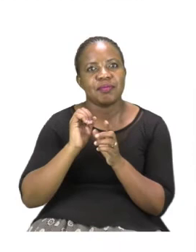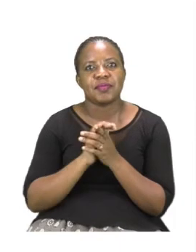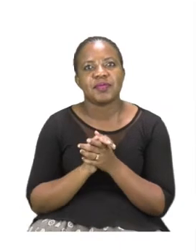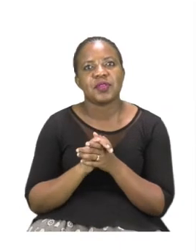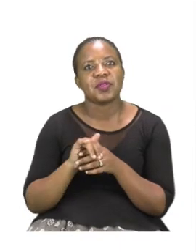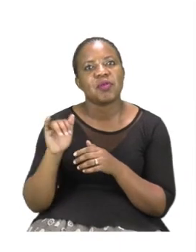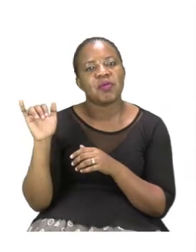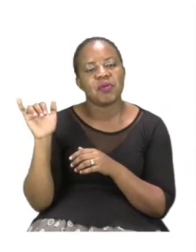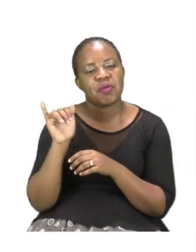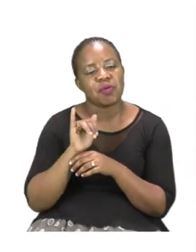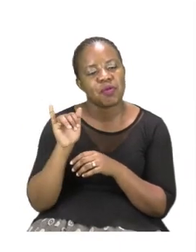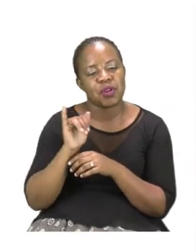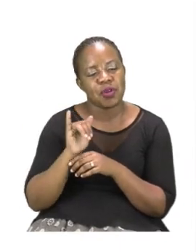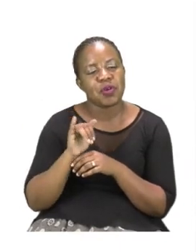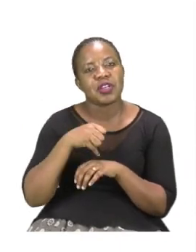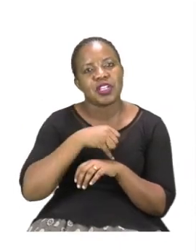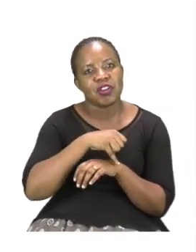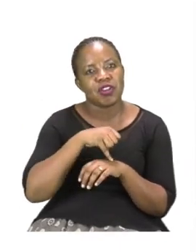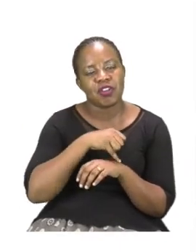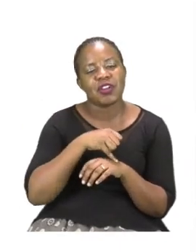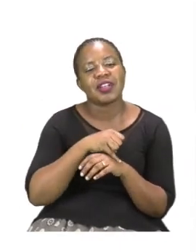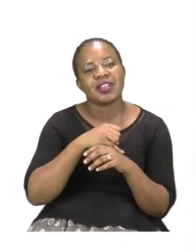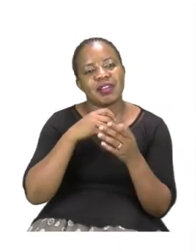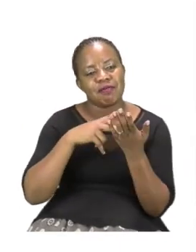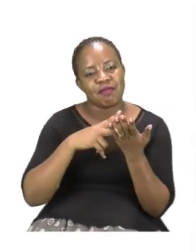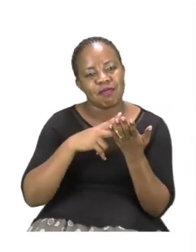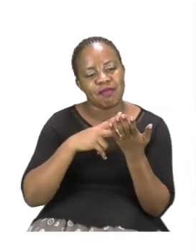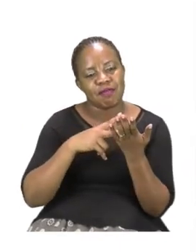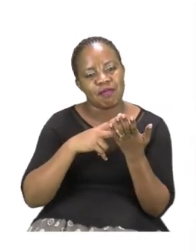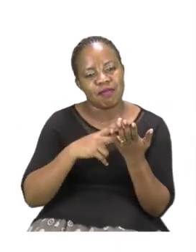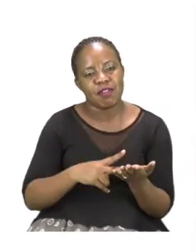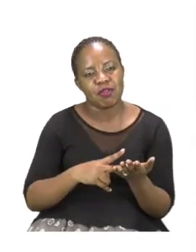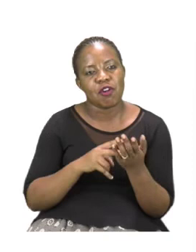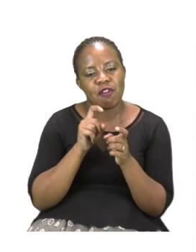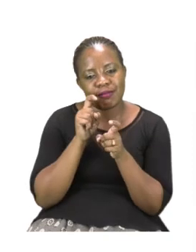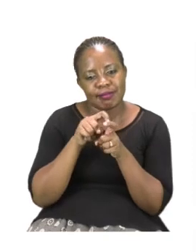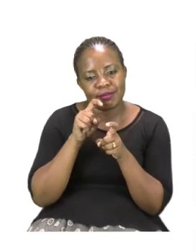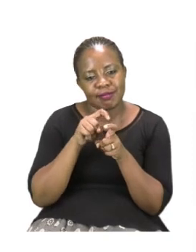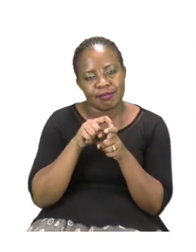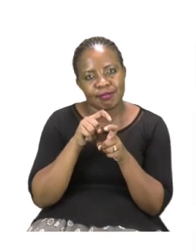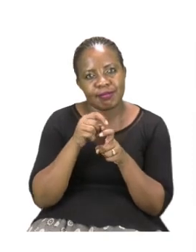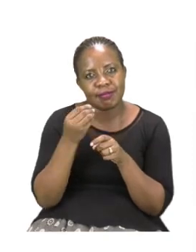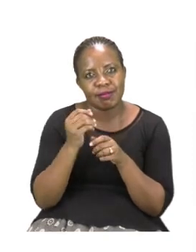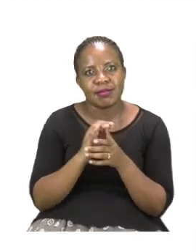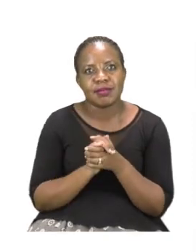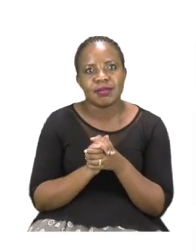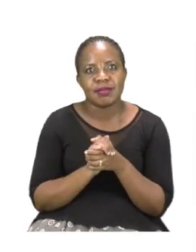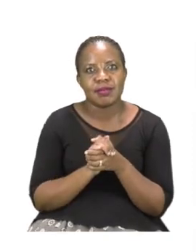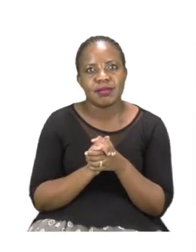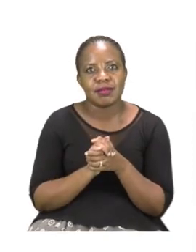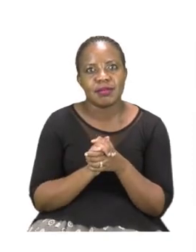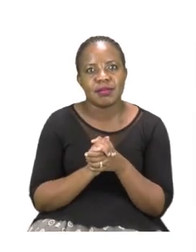for each and every coin. So your job there is going to be to write the